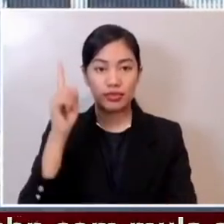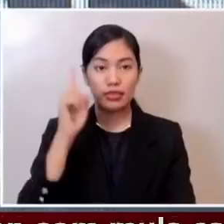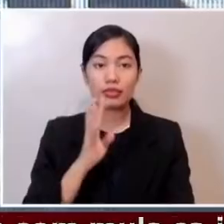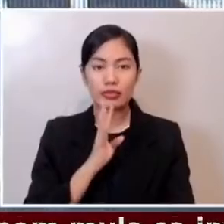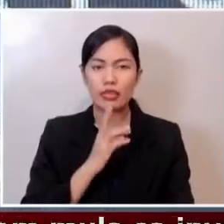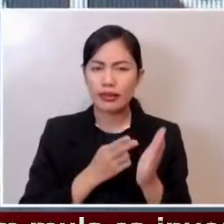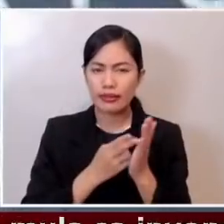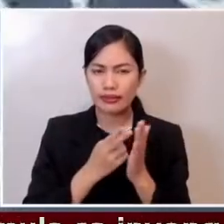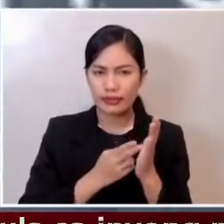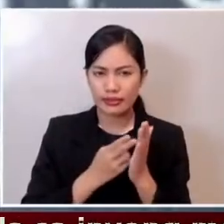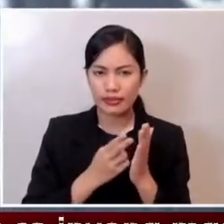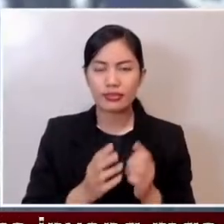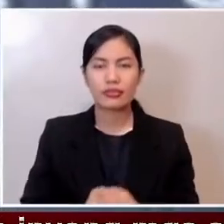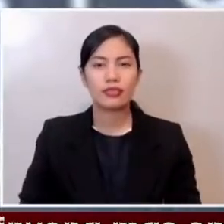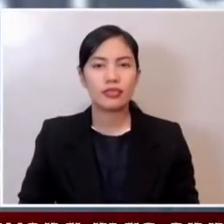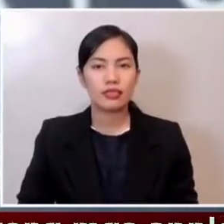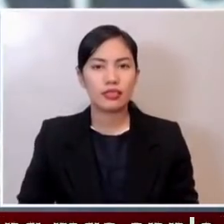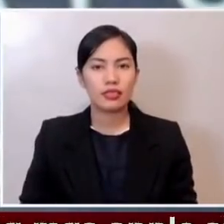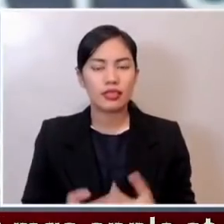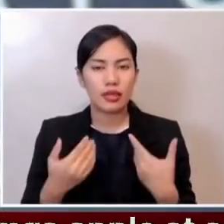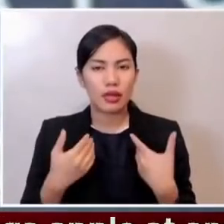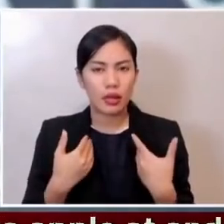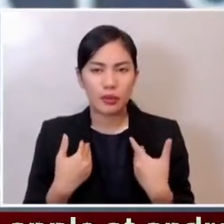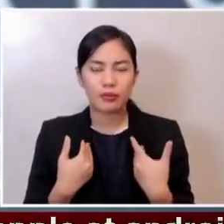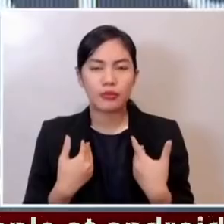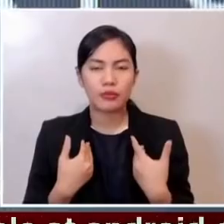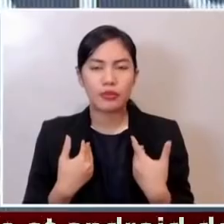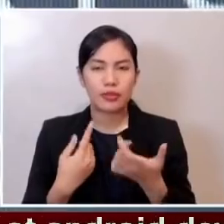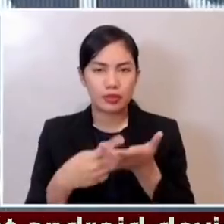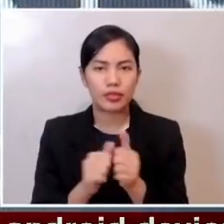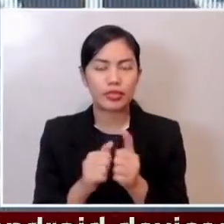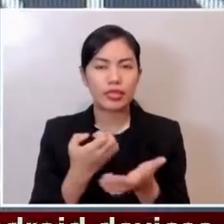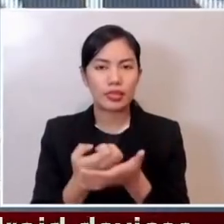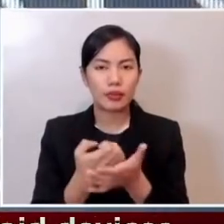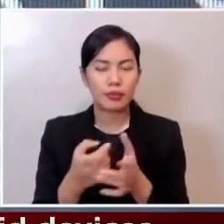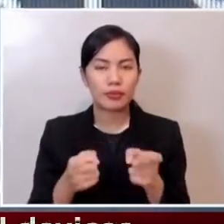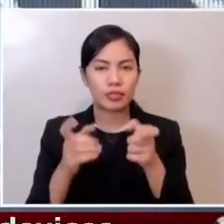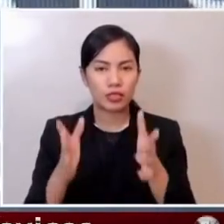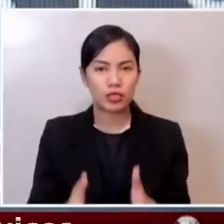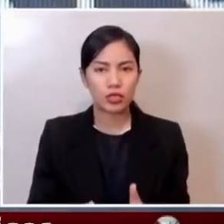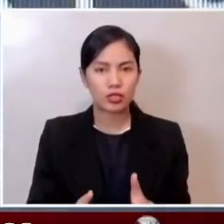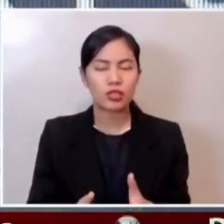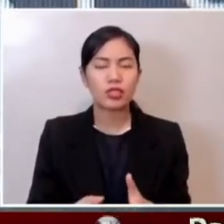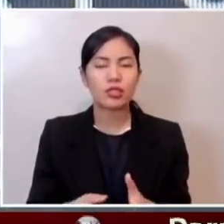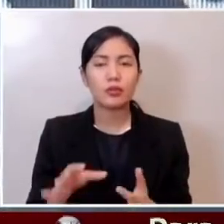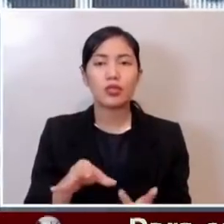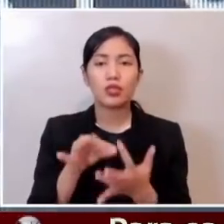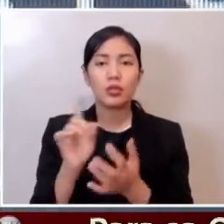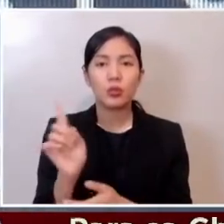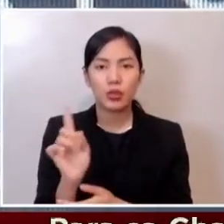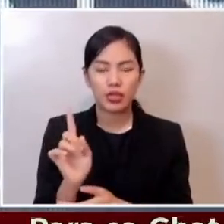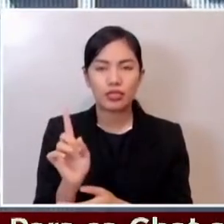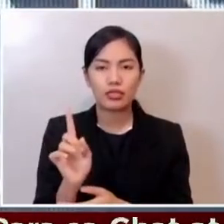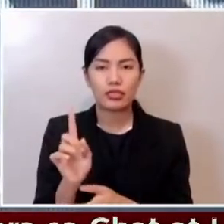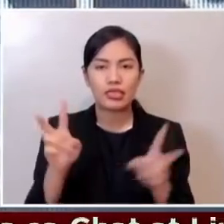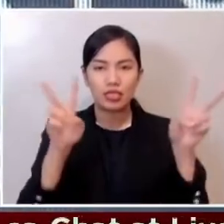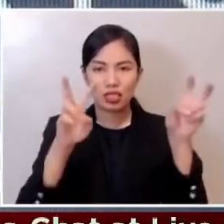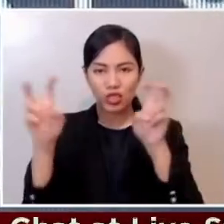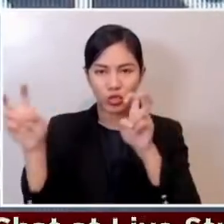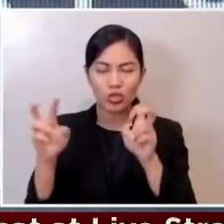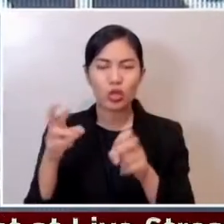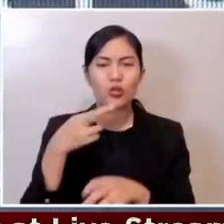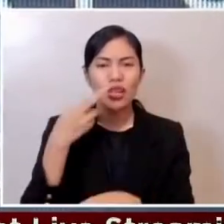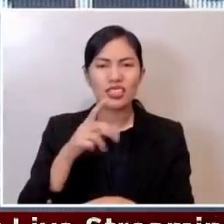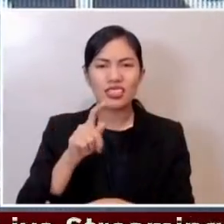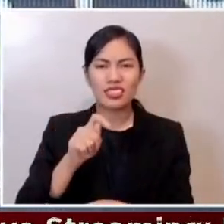managers, especially on the issue of rice tariffication. I had opposed rice tariffication from the very start when I was